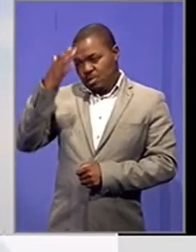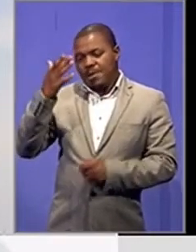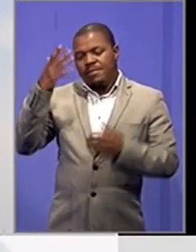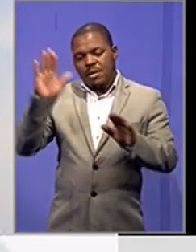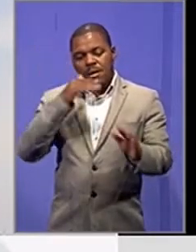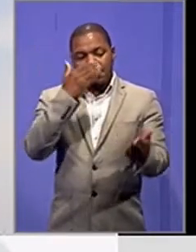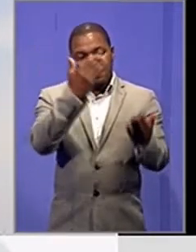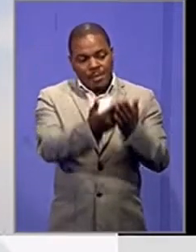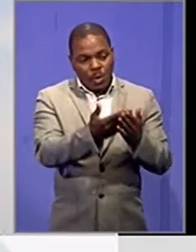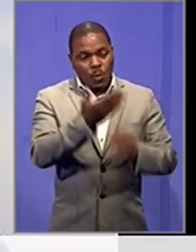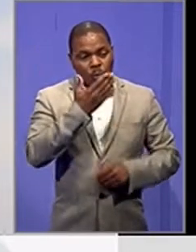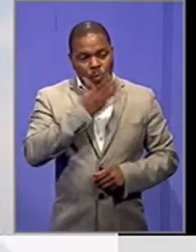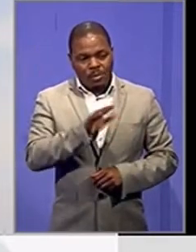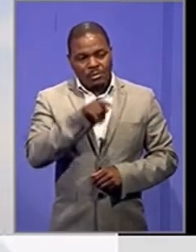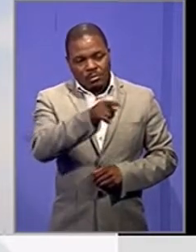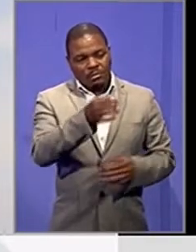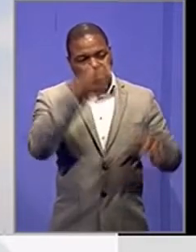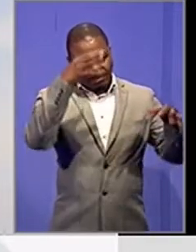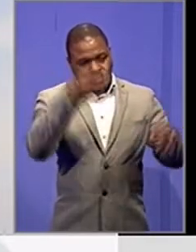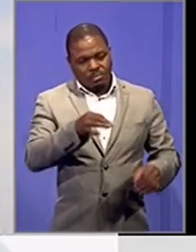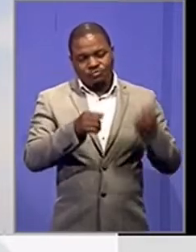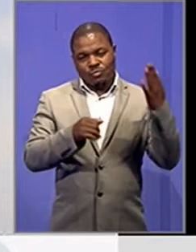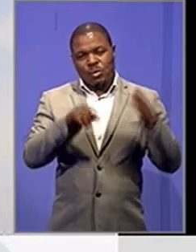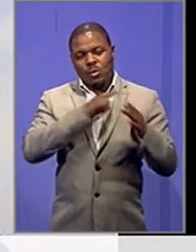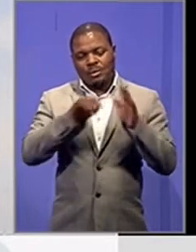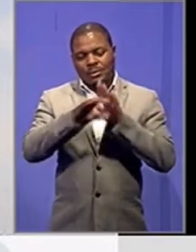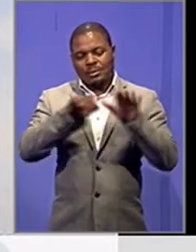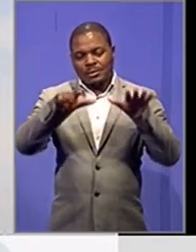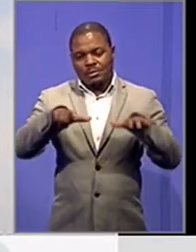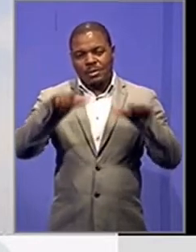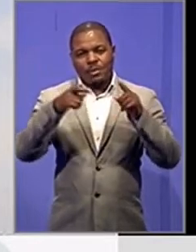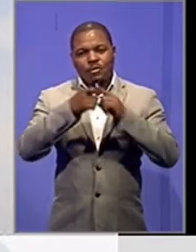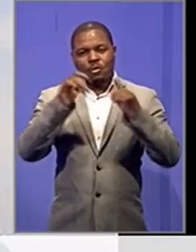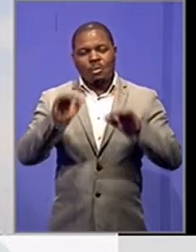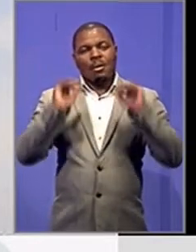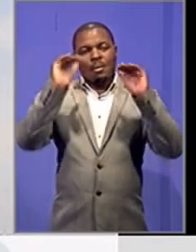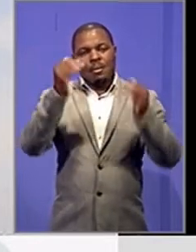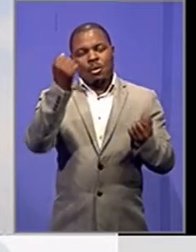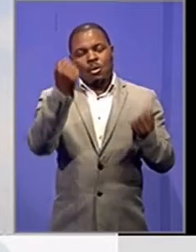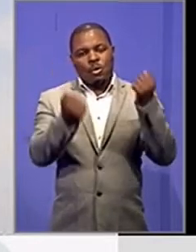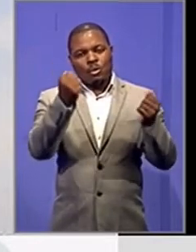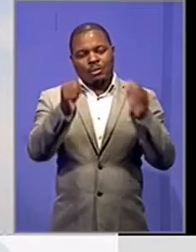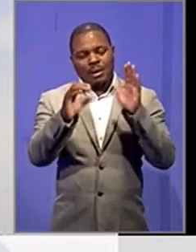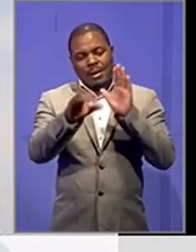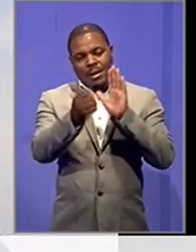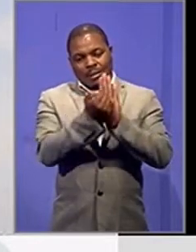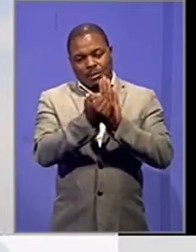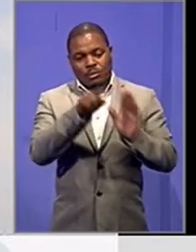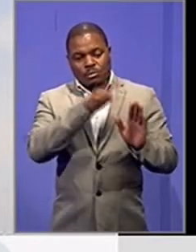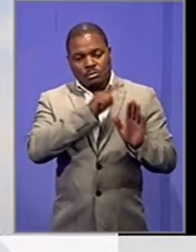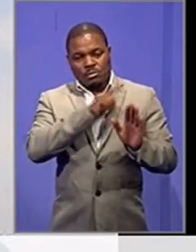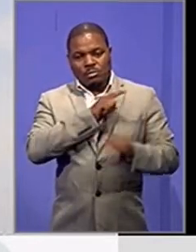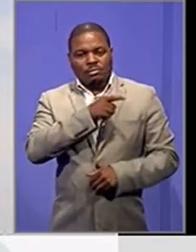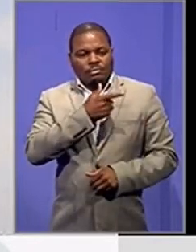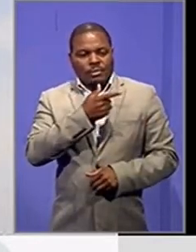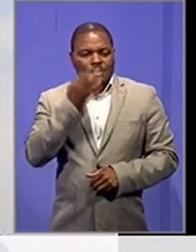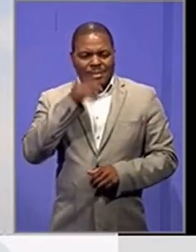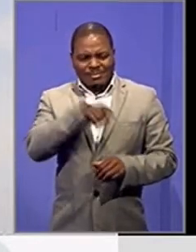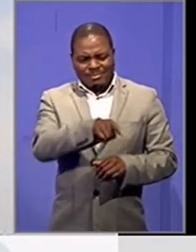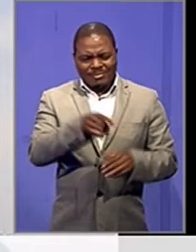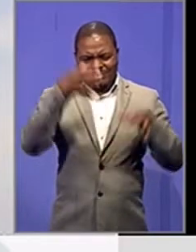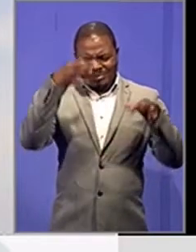application for leave to appeal in terms of Section 17 of the Superior Court Act on the grounds that the judgment is clearly wrong